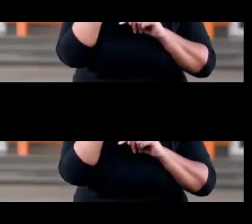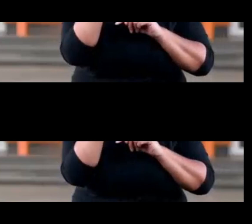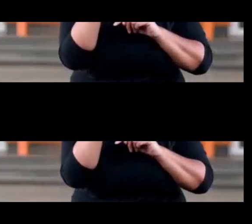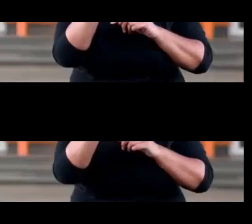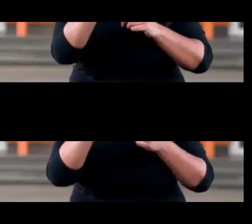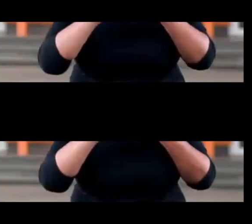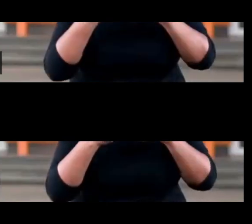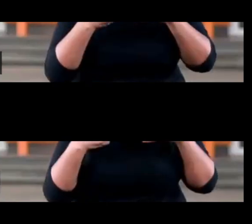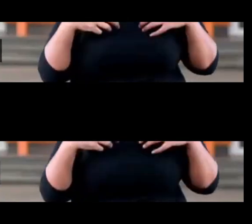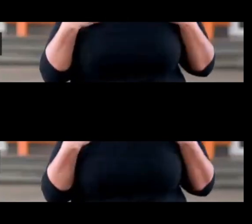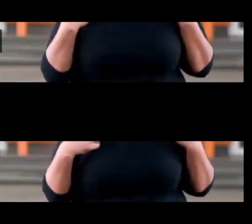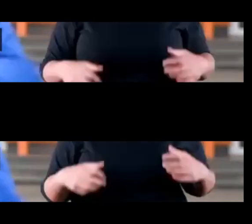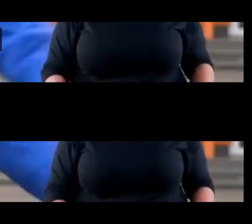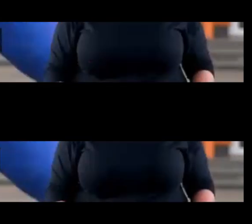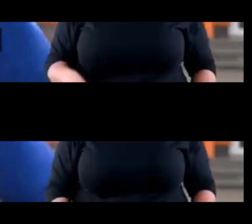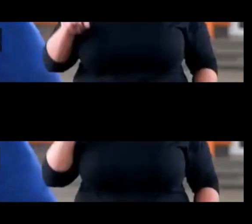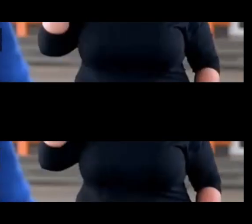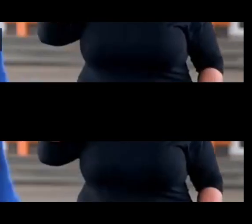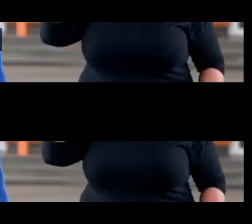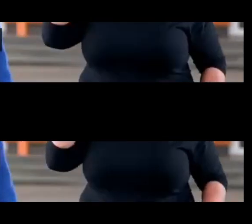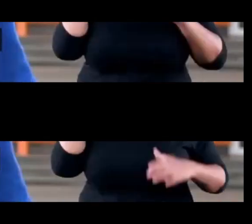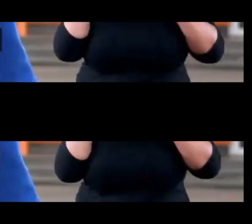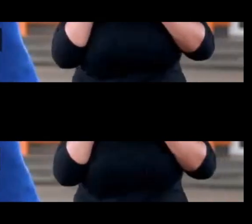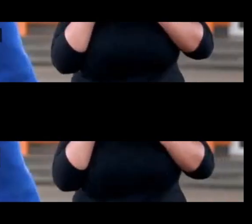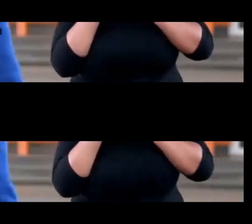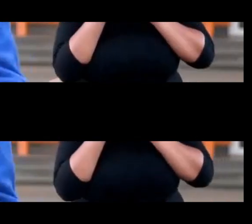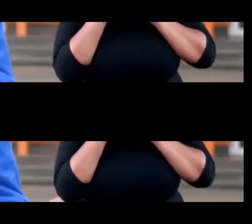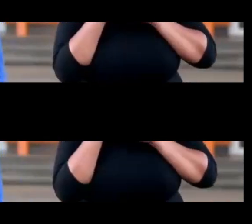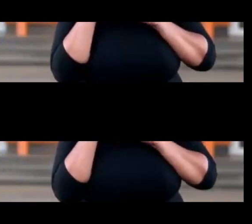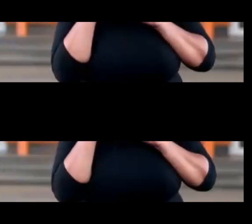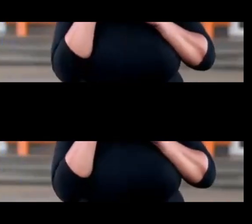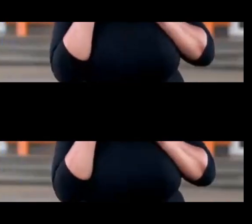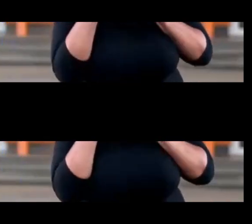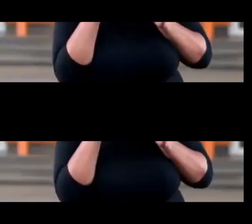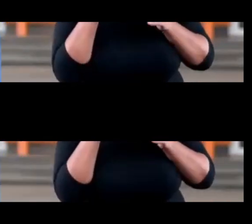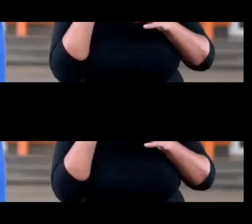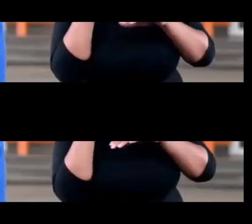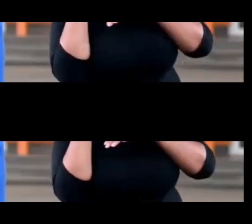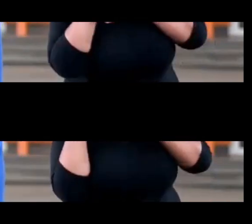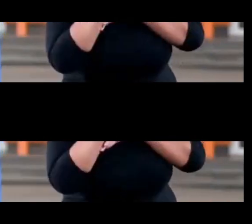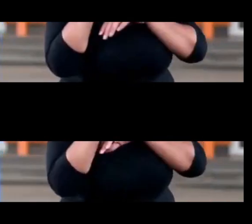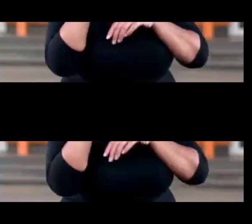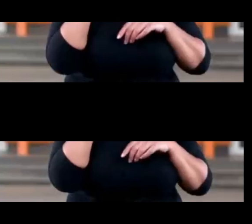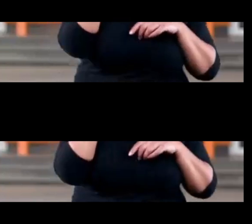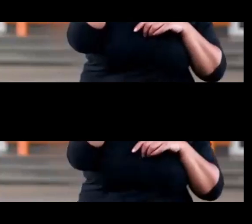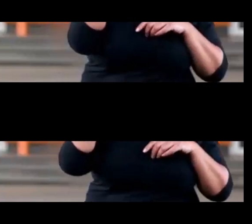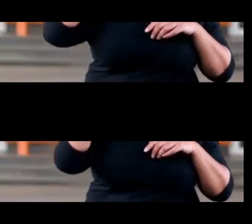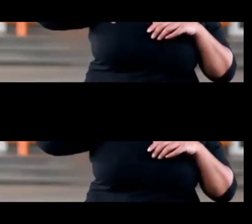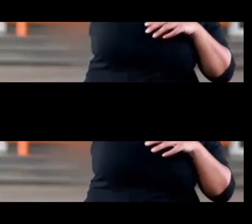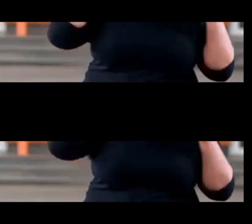and your friends are mad because you think the British government has found a sneaky way to force you and other